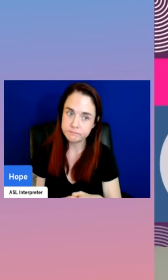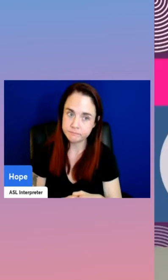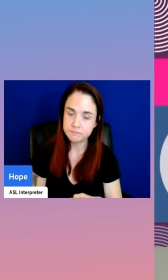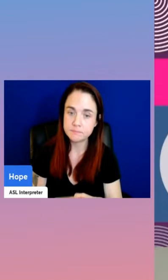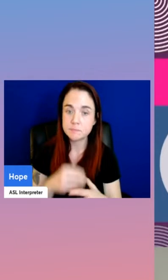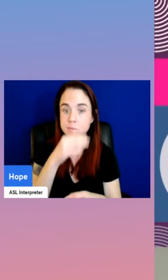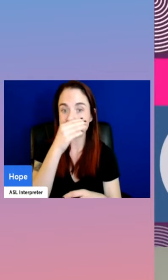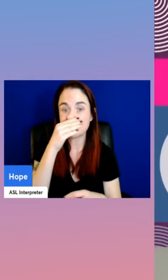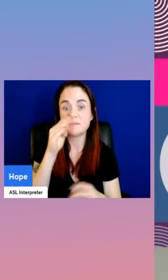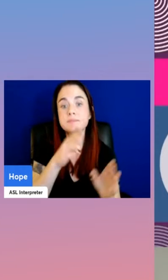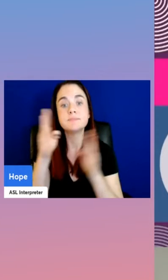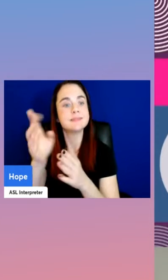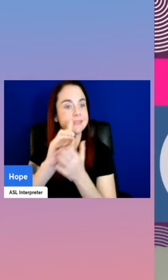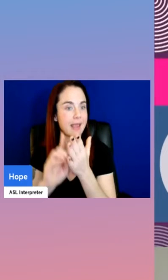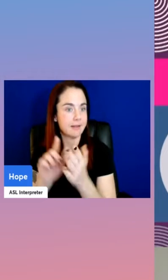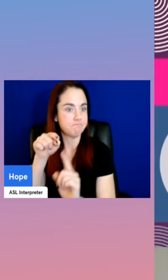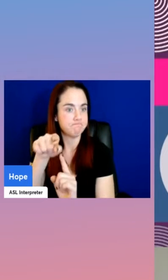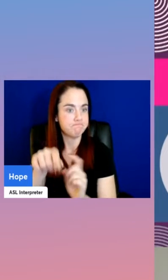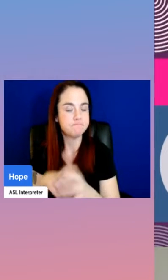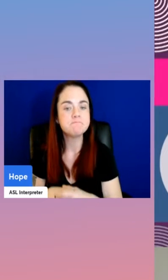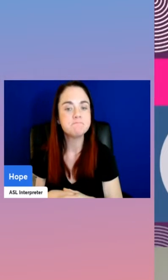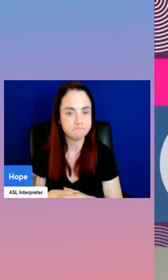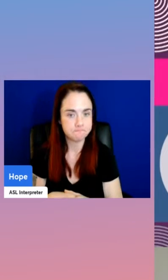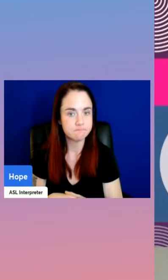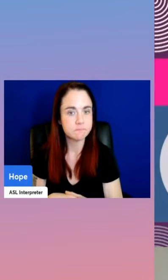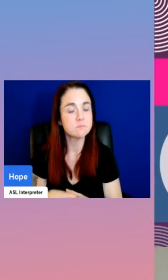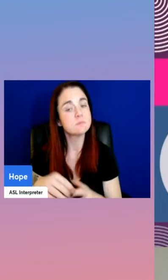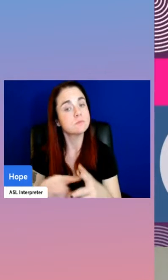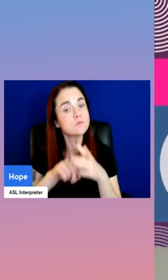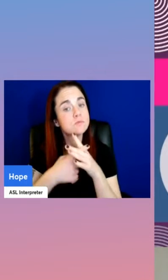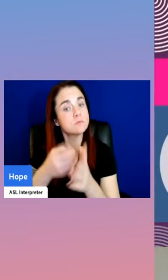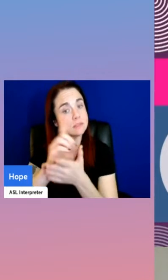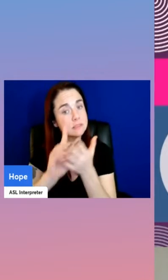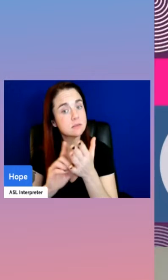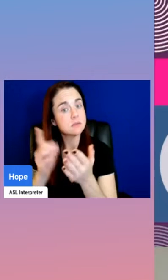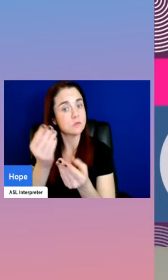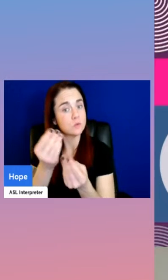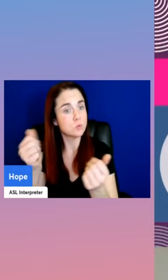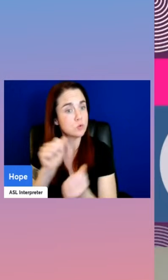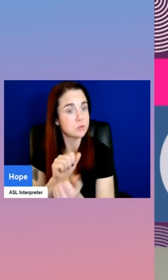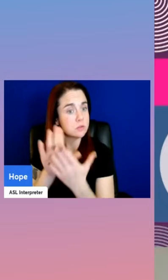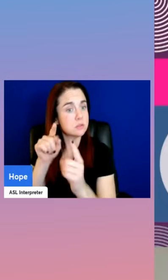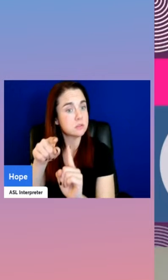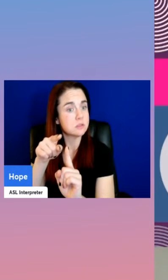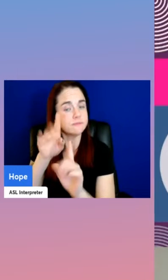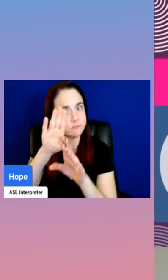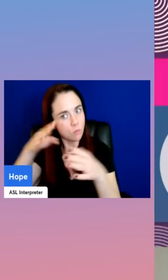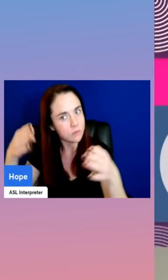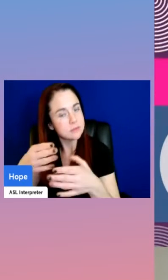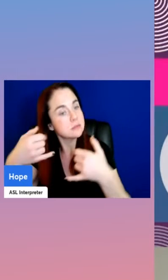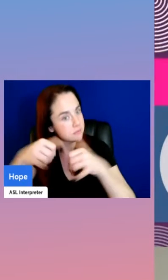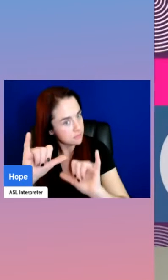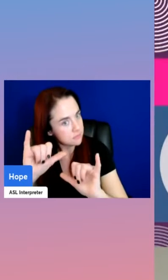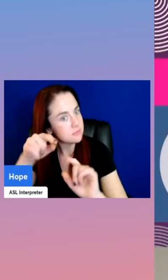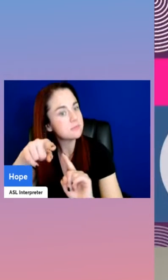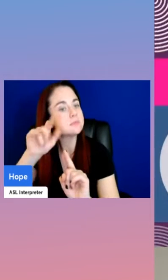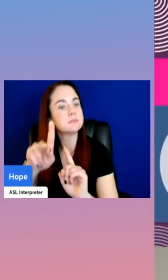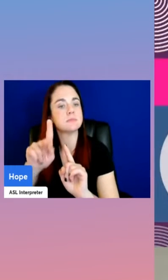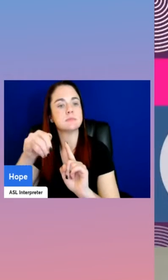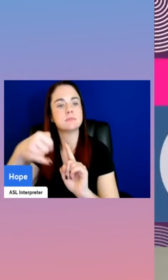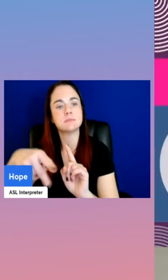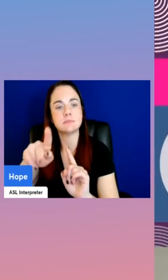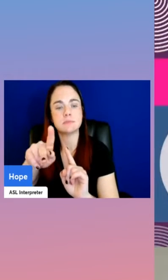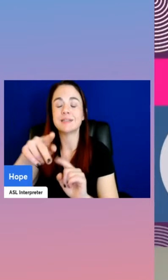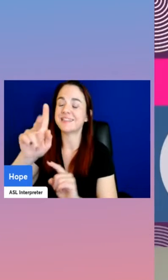Then we go into design, where we then start to design solutions around the KPIs to meet the goals. So